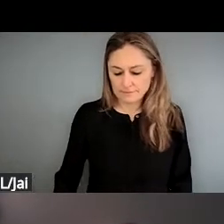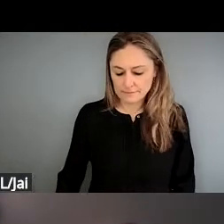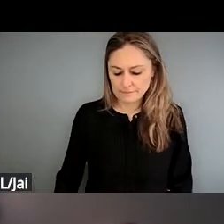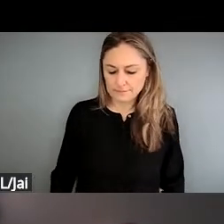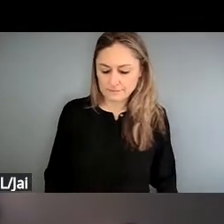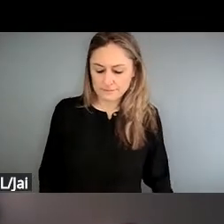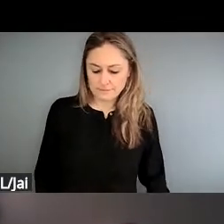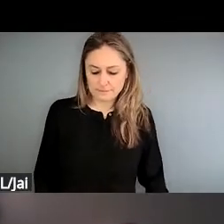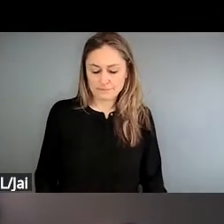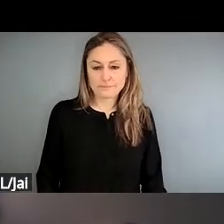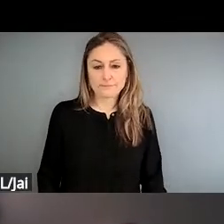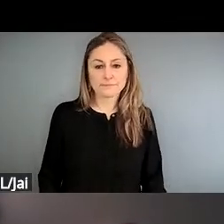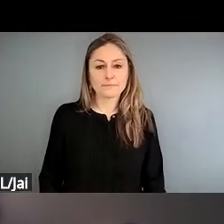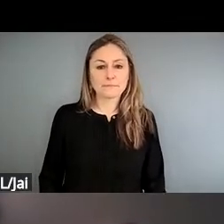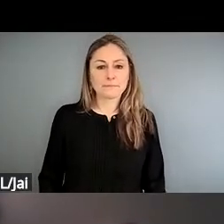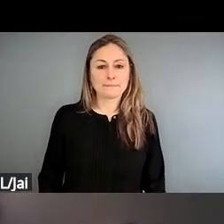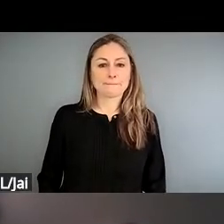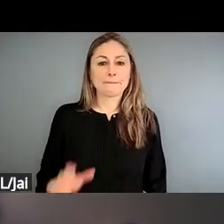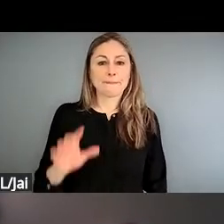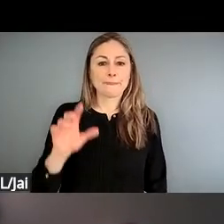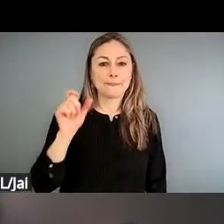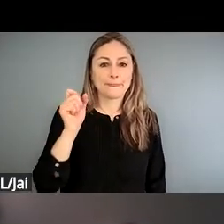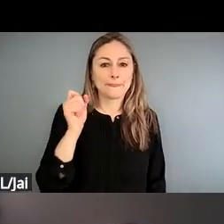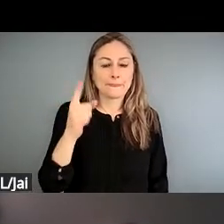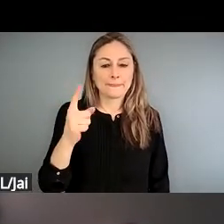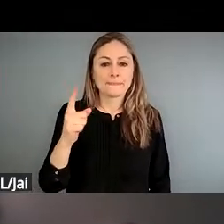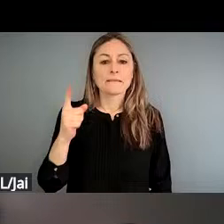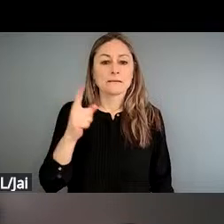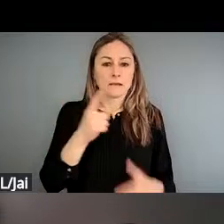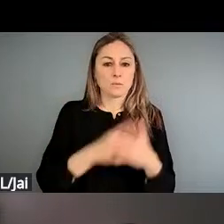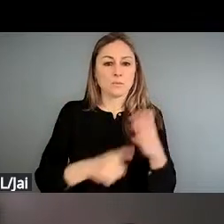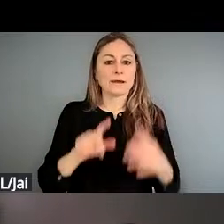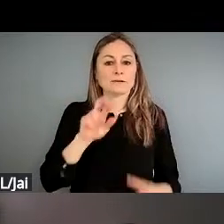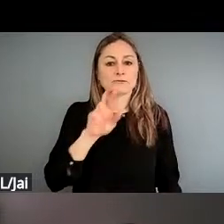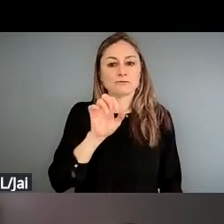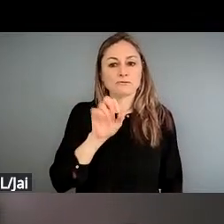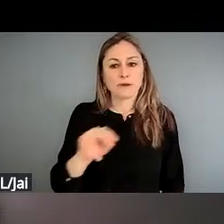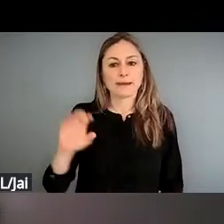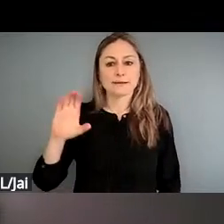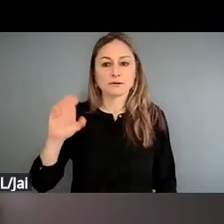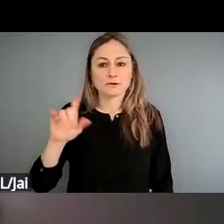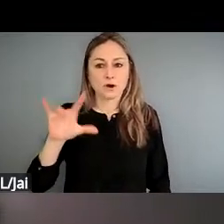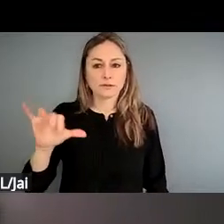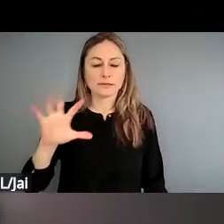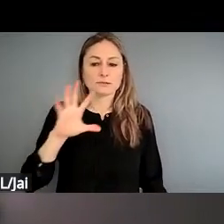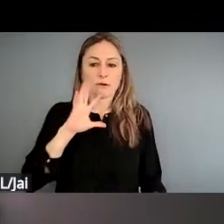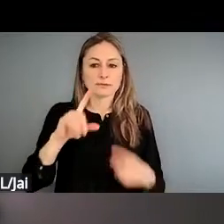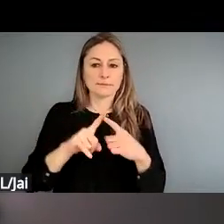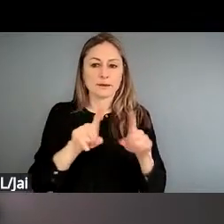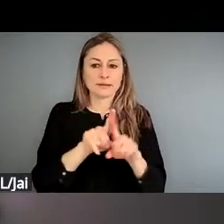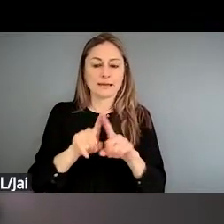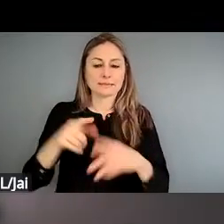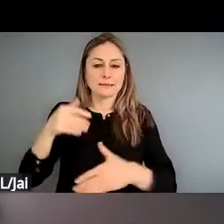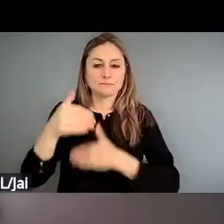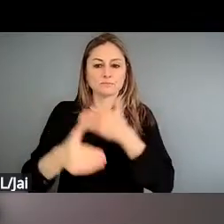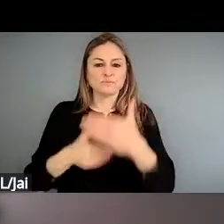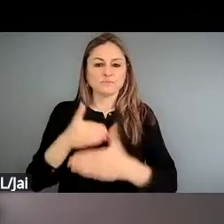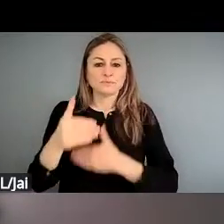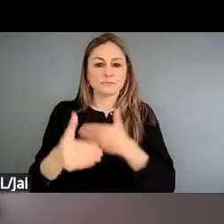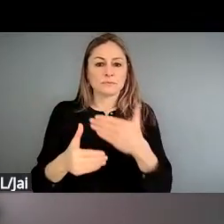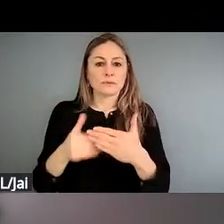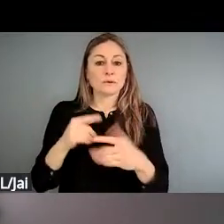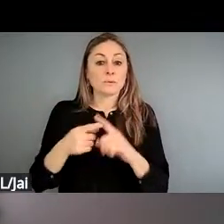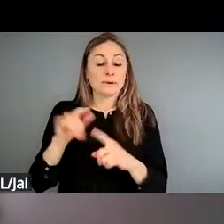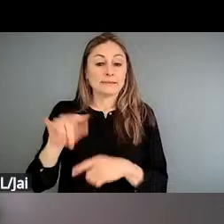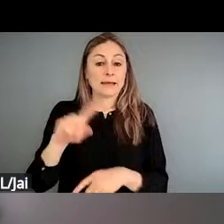right. Understand what Ryan and Carly talked about as a process. So when that question